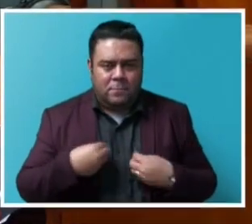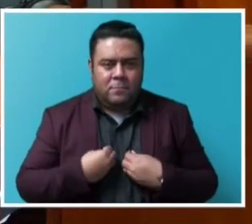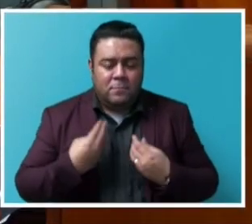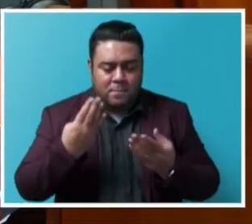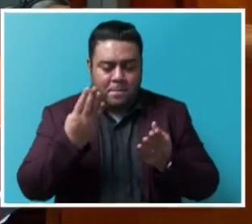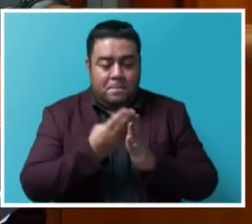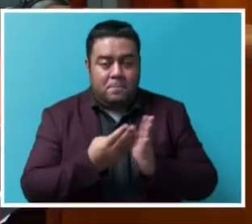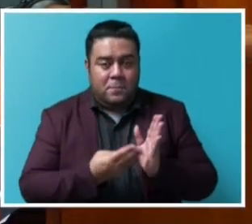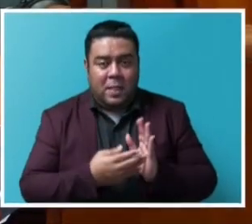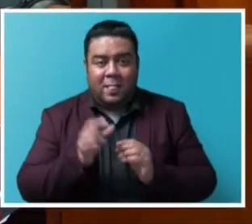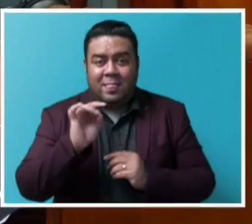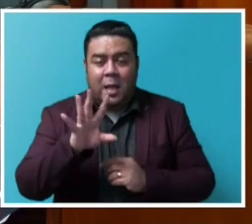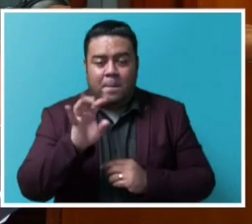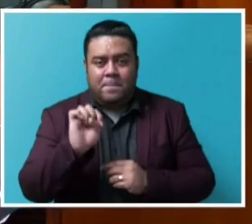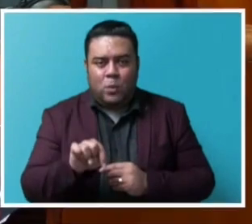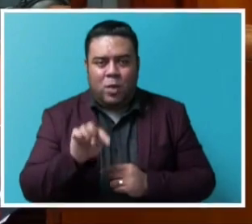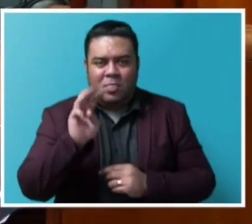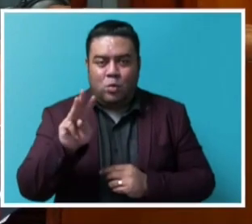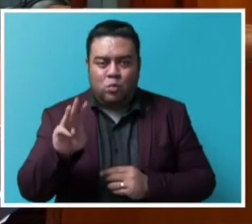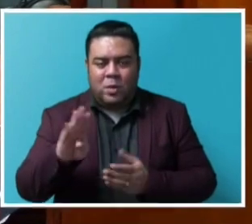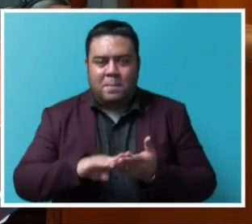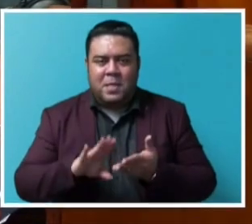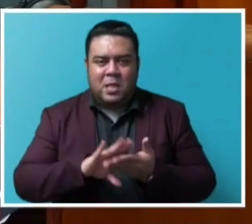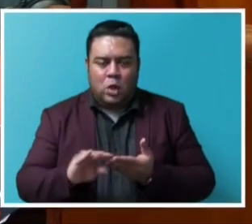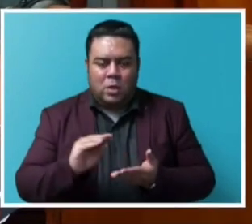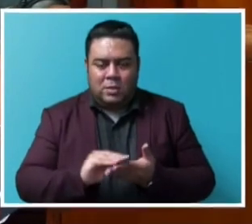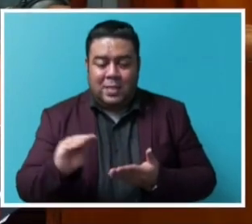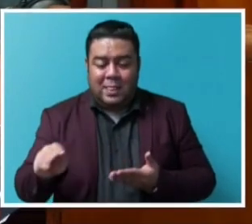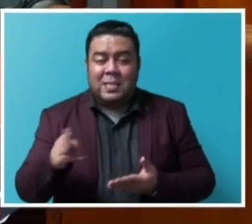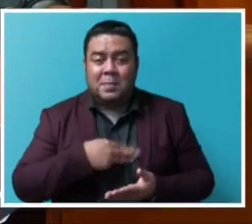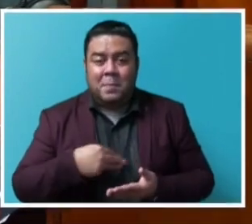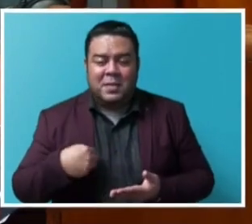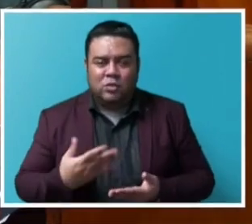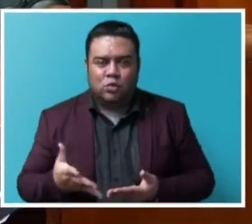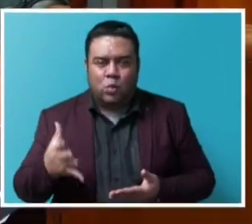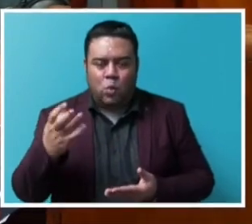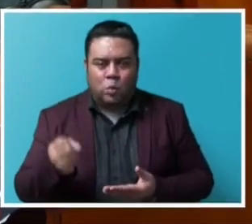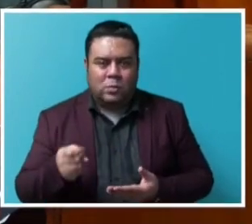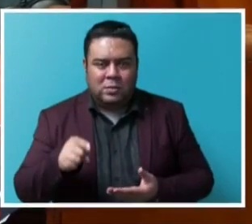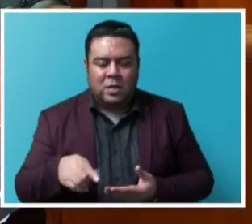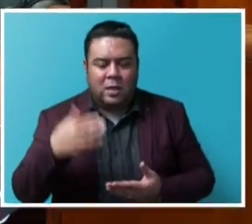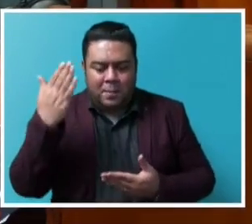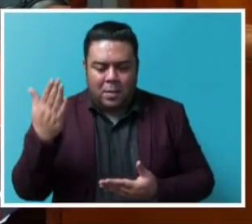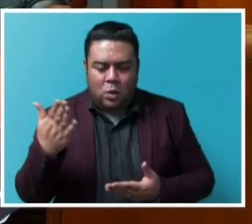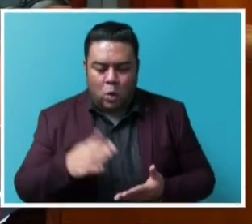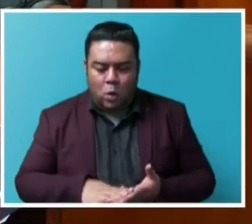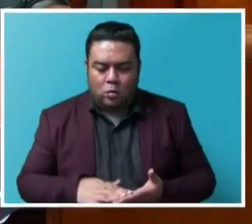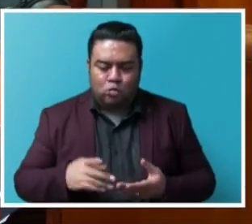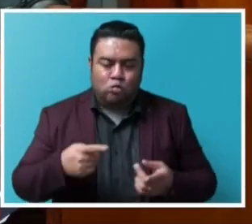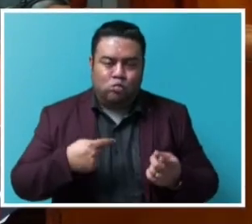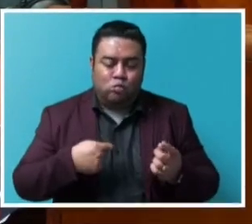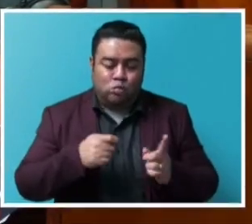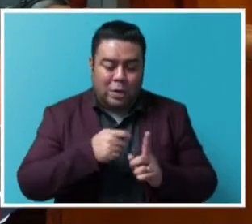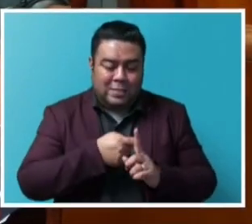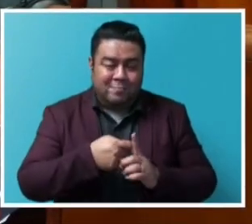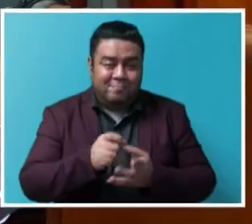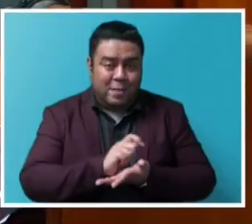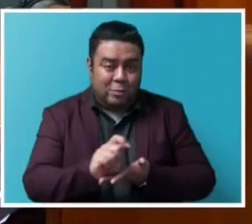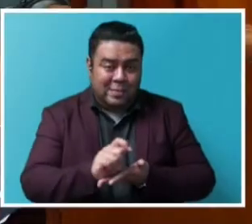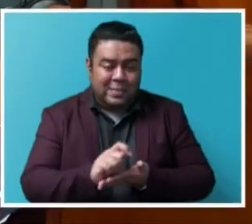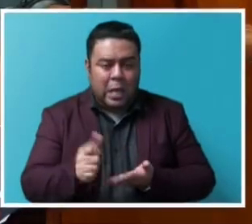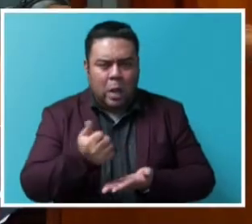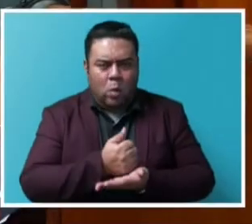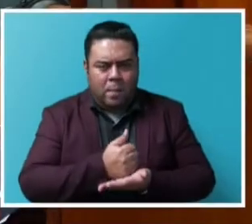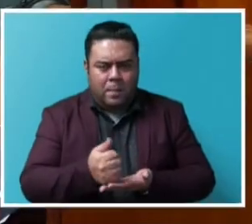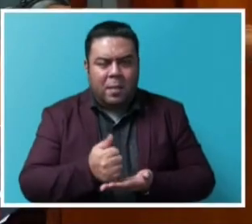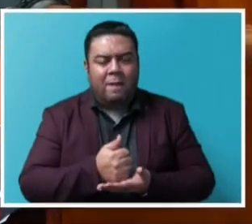of $10.33 million. This ministry holds the line on transparency, accountability, and value